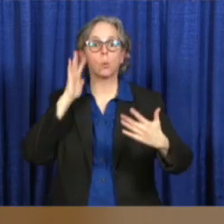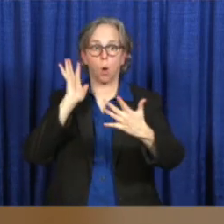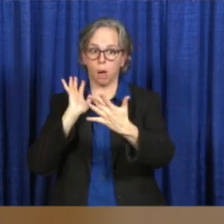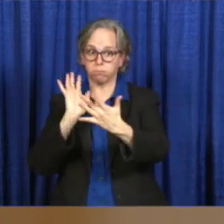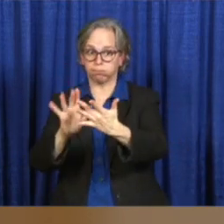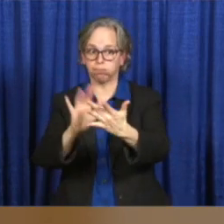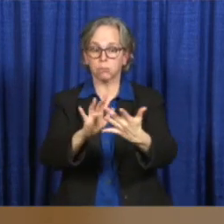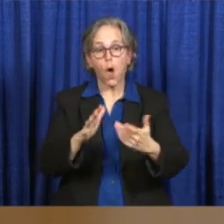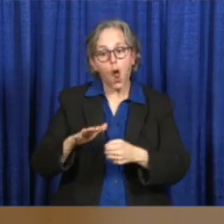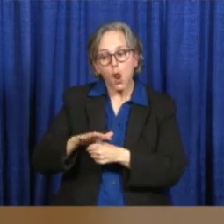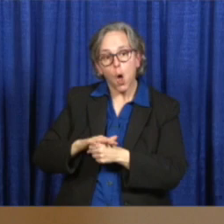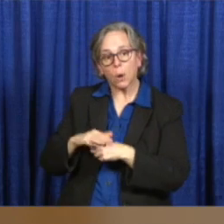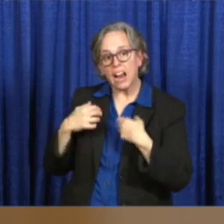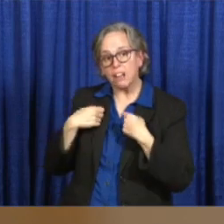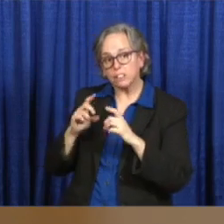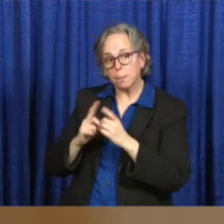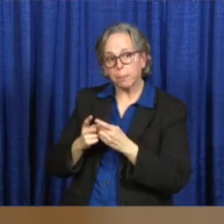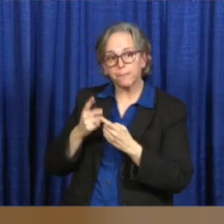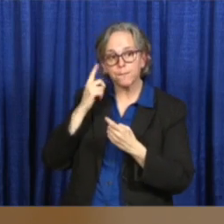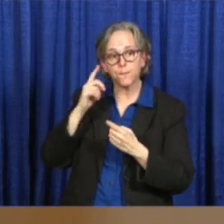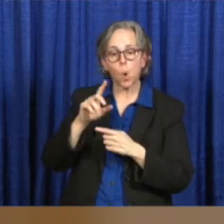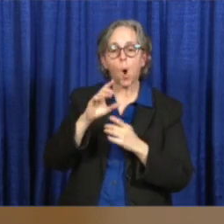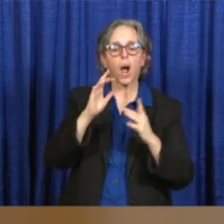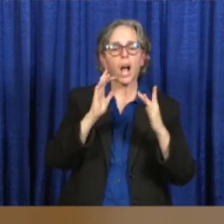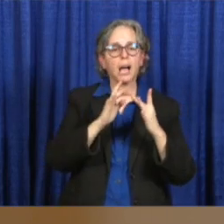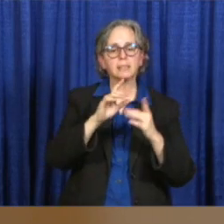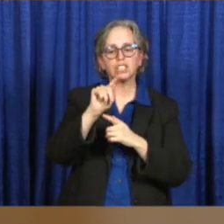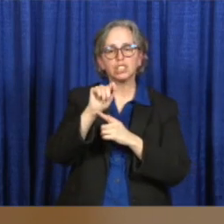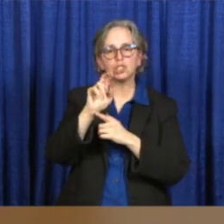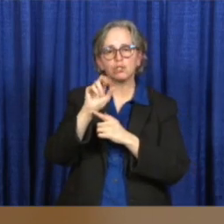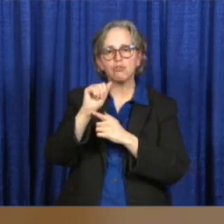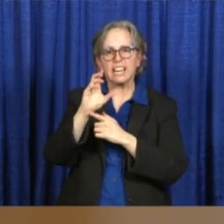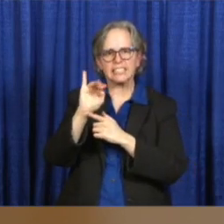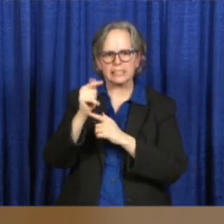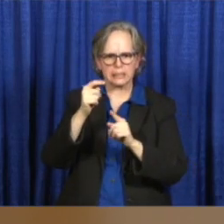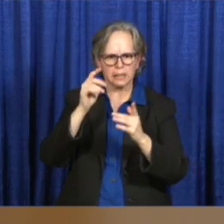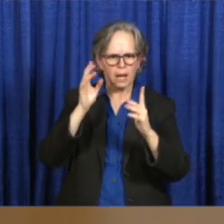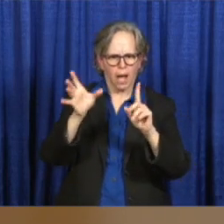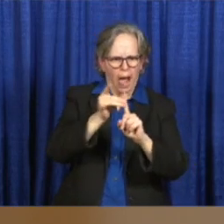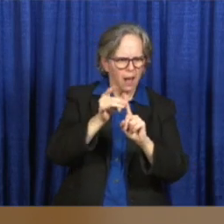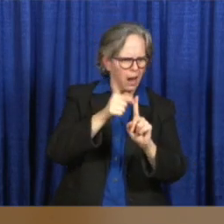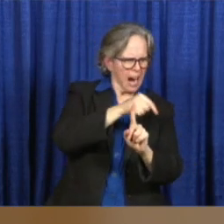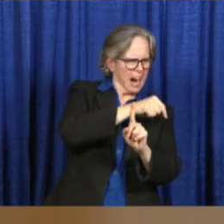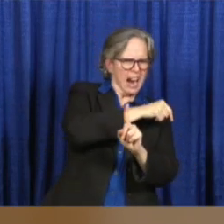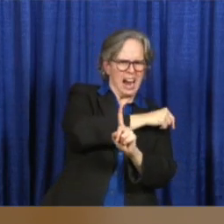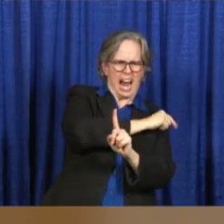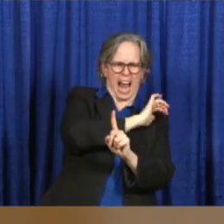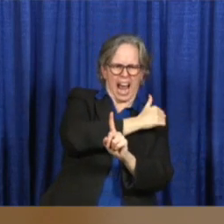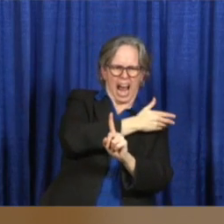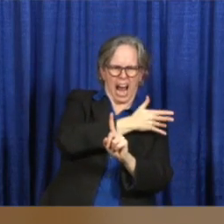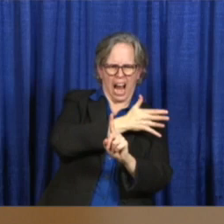our hospitals. There was a message that went out from the Hospital Association and talking to the CEOs, and we'll be putting out a lot